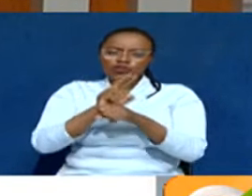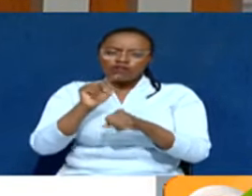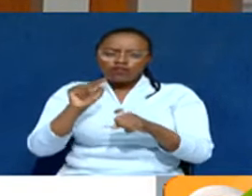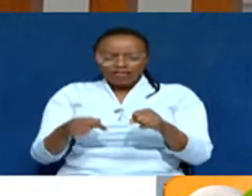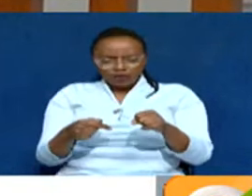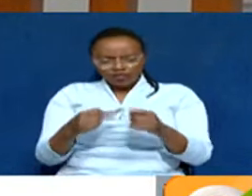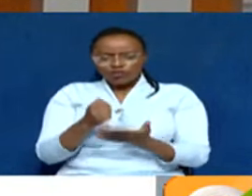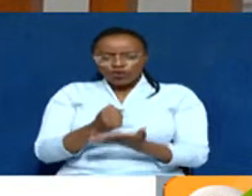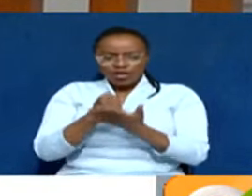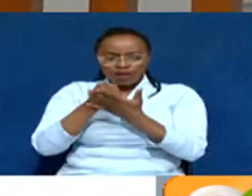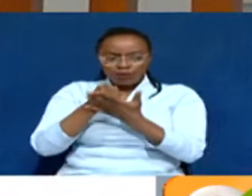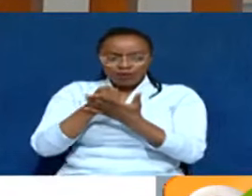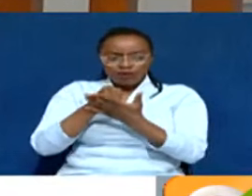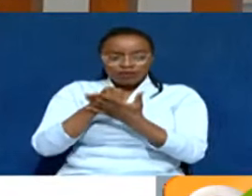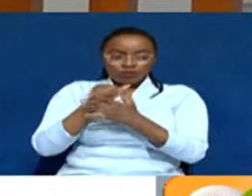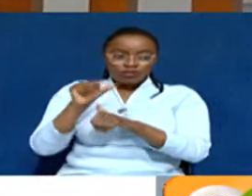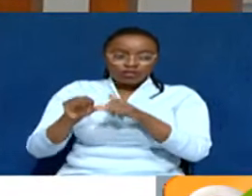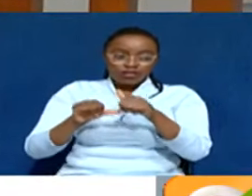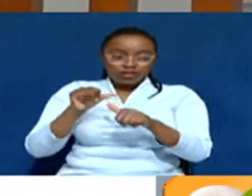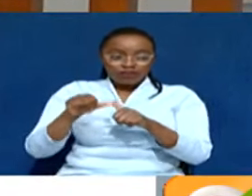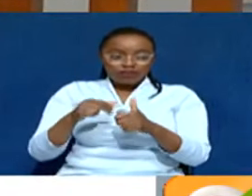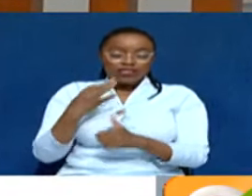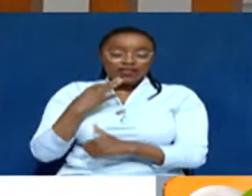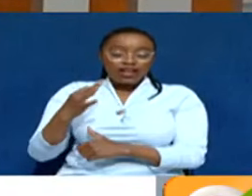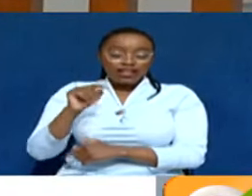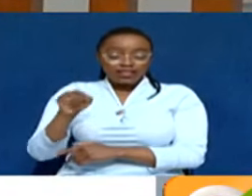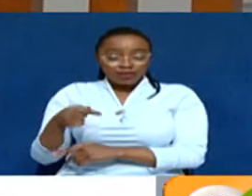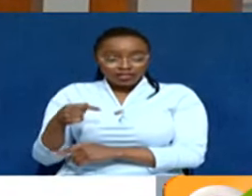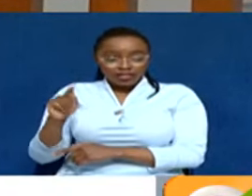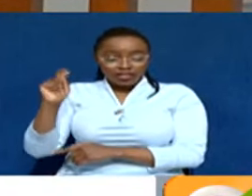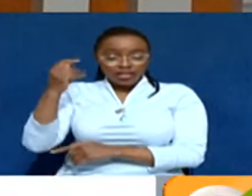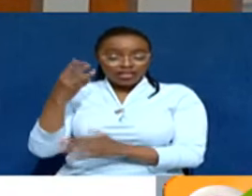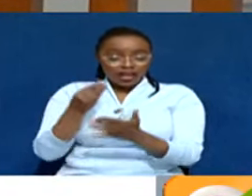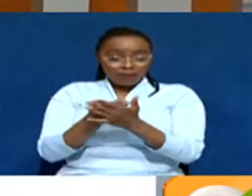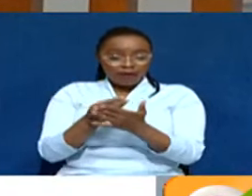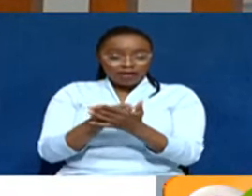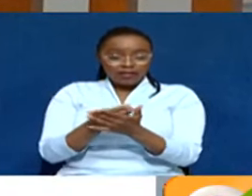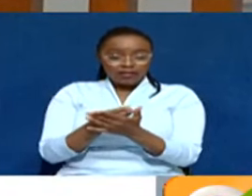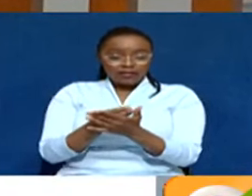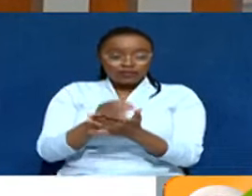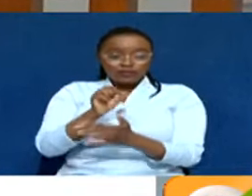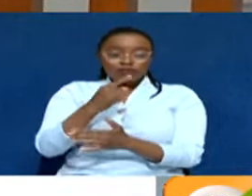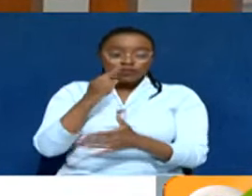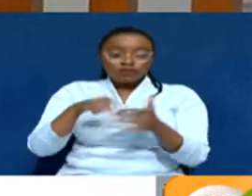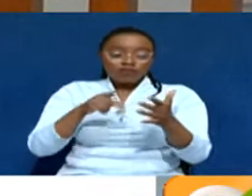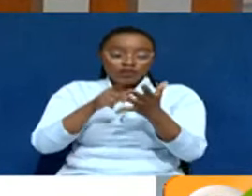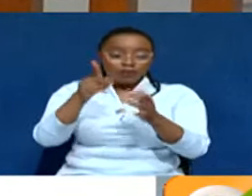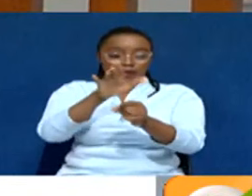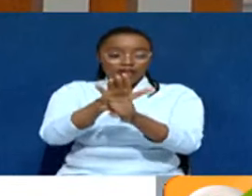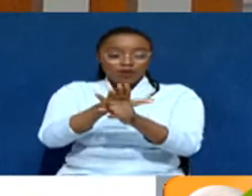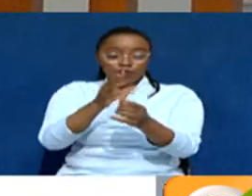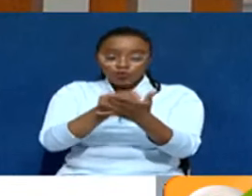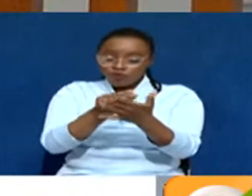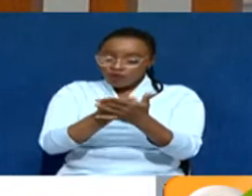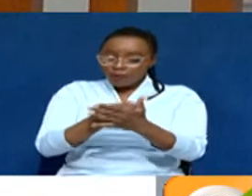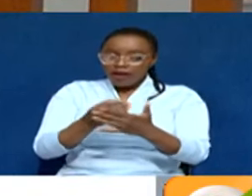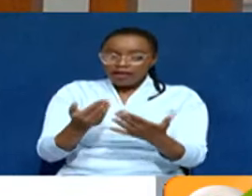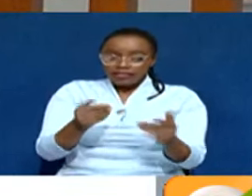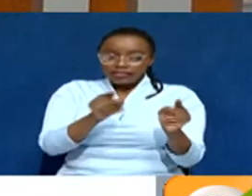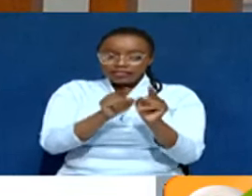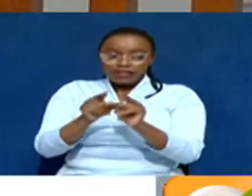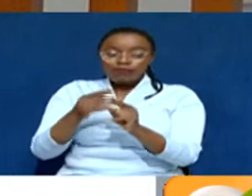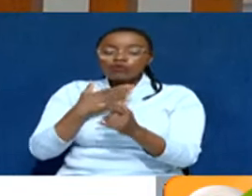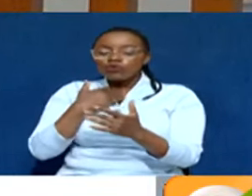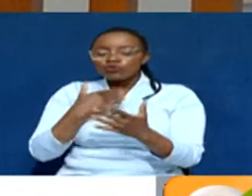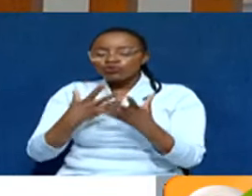Saudi riyal, which is like 300K Kenyan money. So he told me, "I paid a lot of money to bring you here, Lona. You just want to